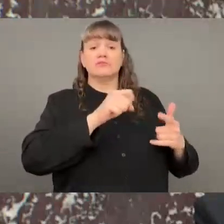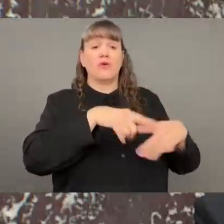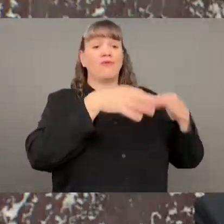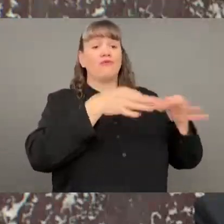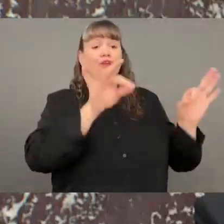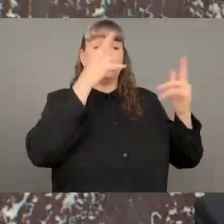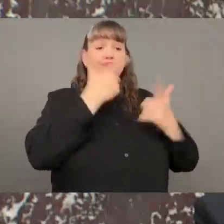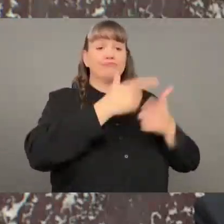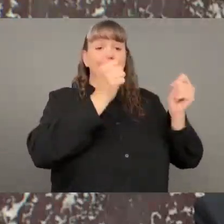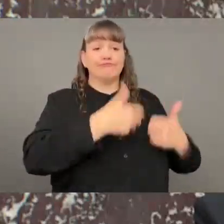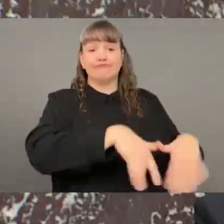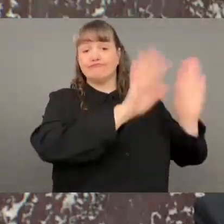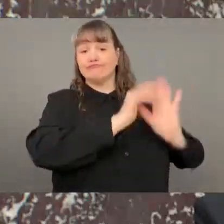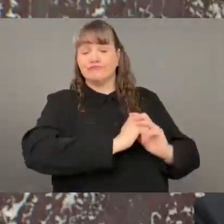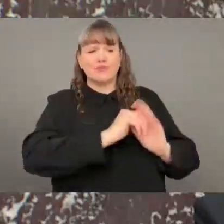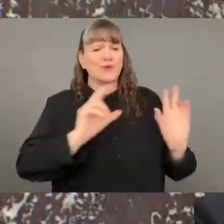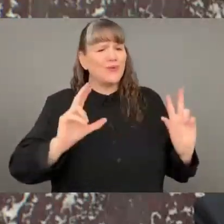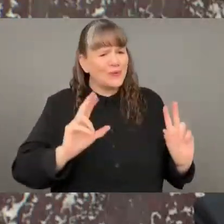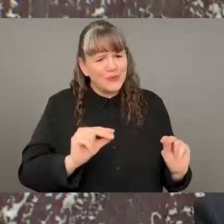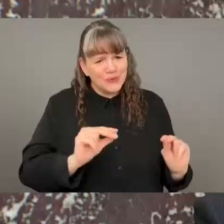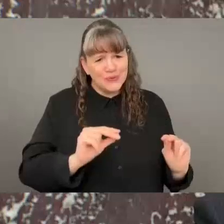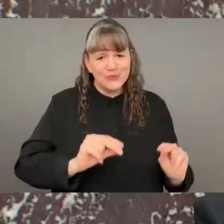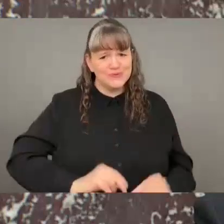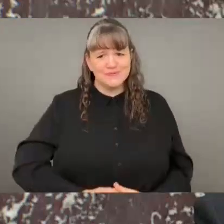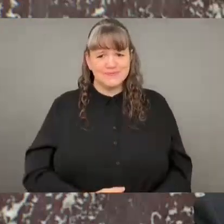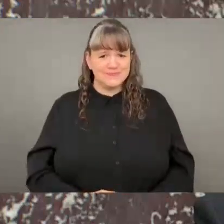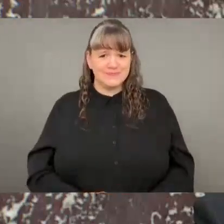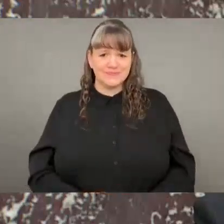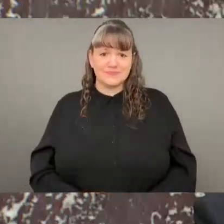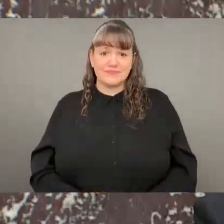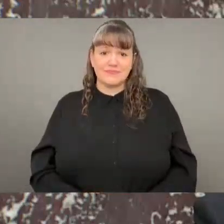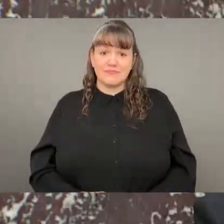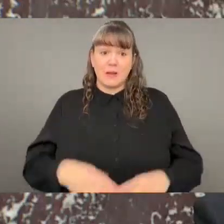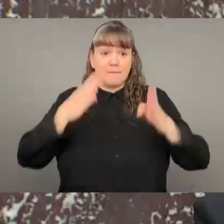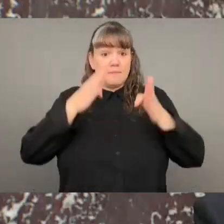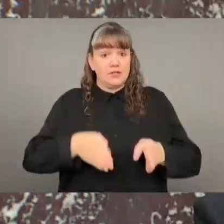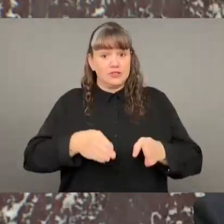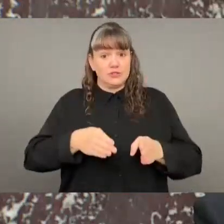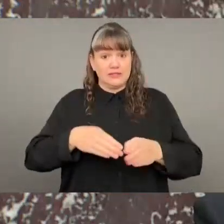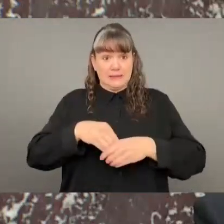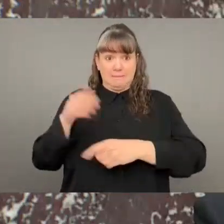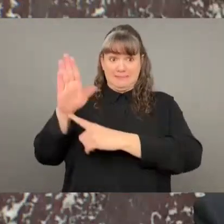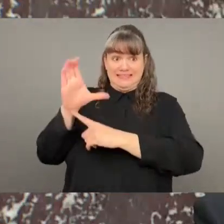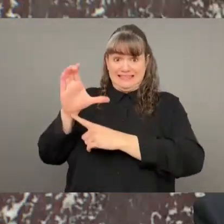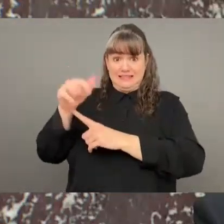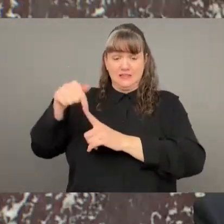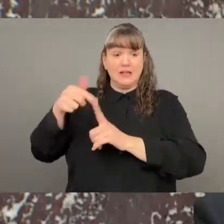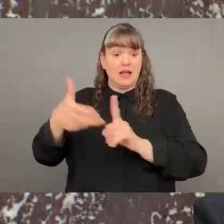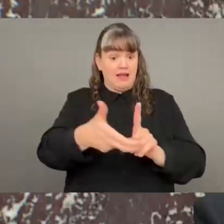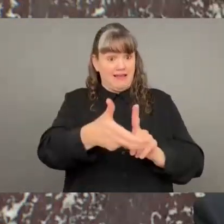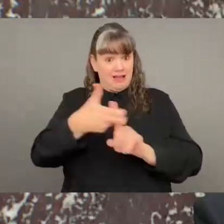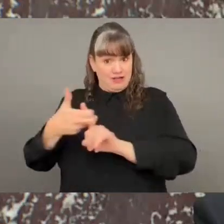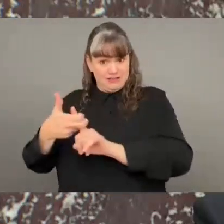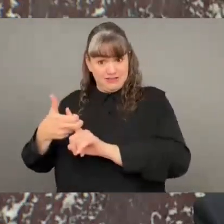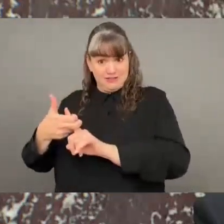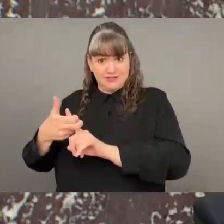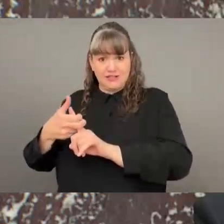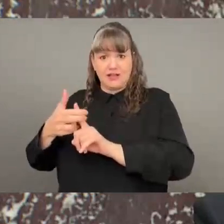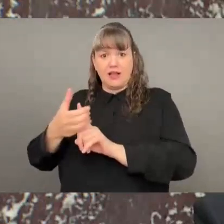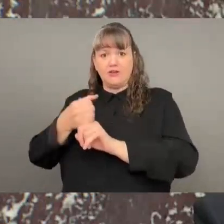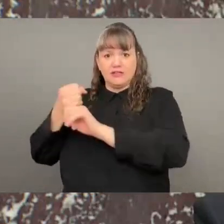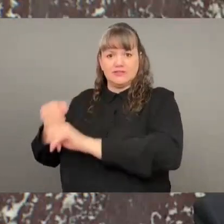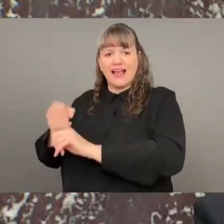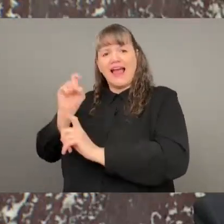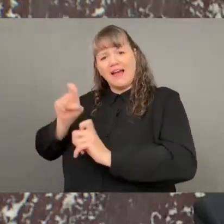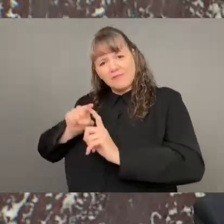Everyone who is arrested in British Columbia is taken before a court, and a court decides whether or not he or she will be released. That